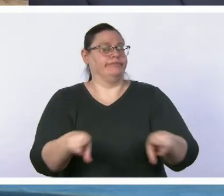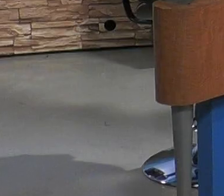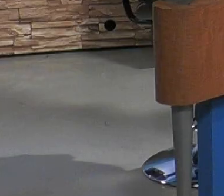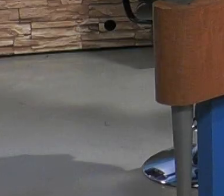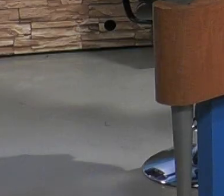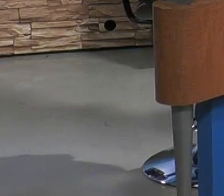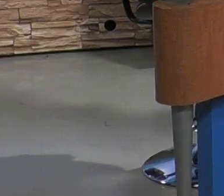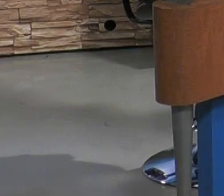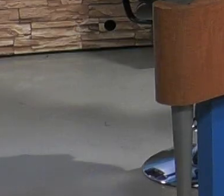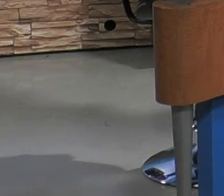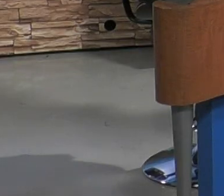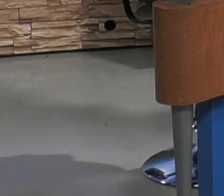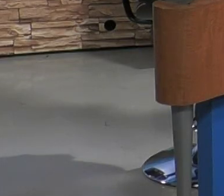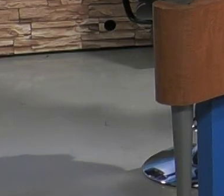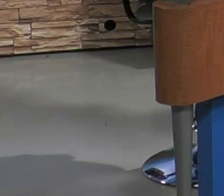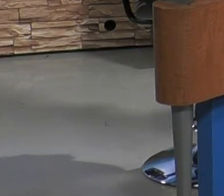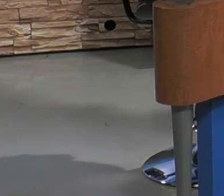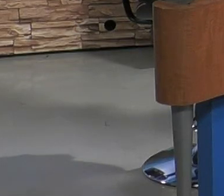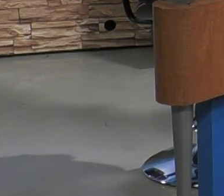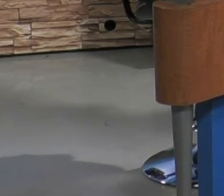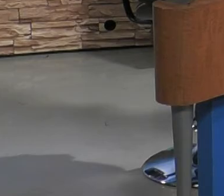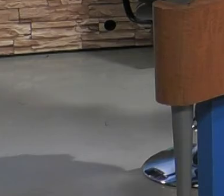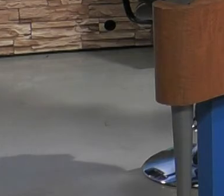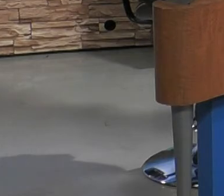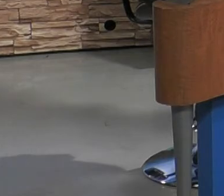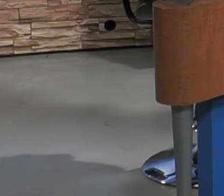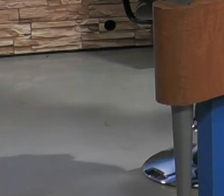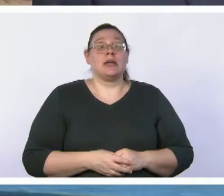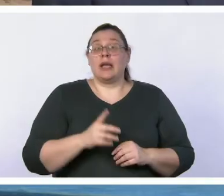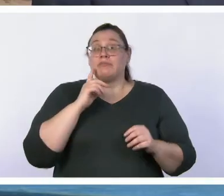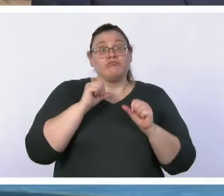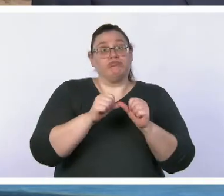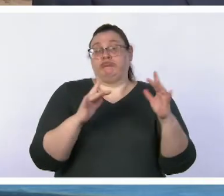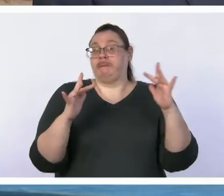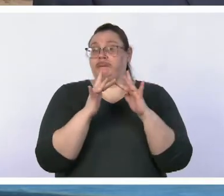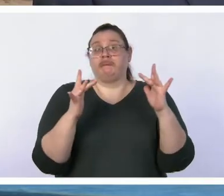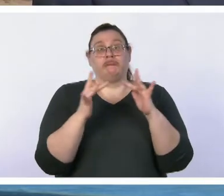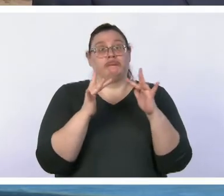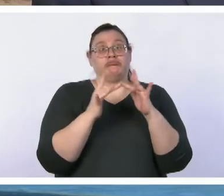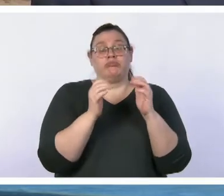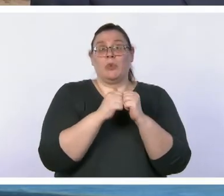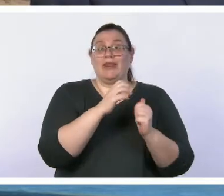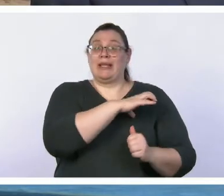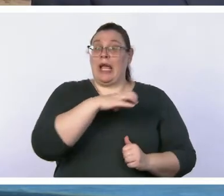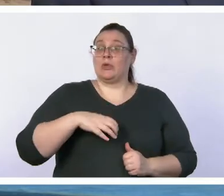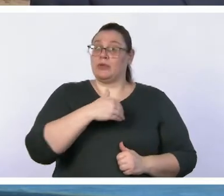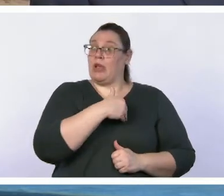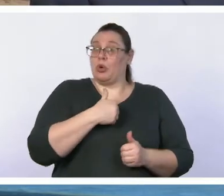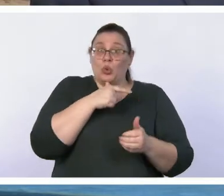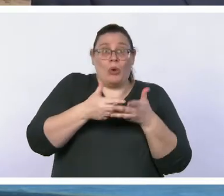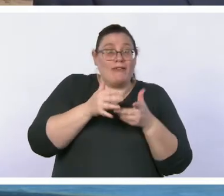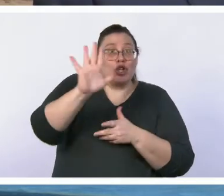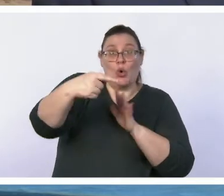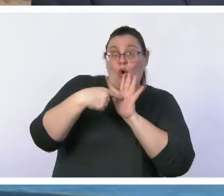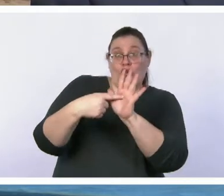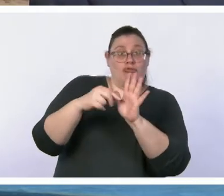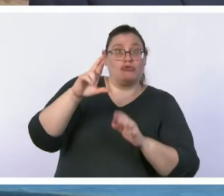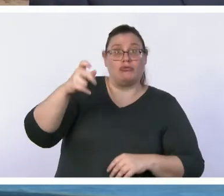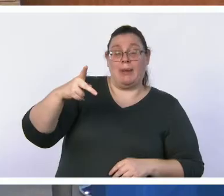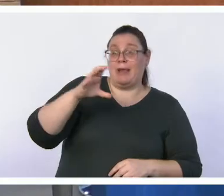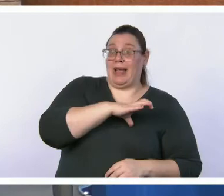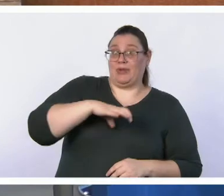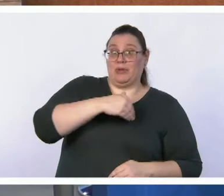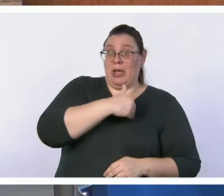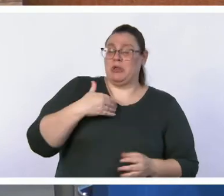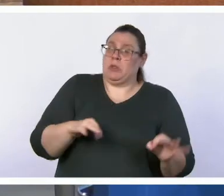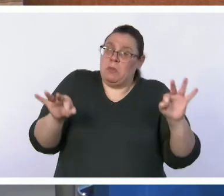way. And I think staying in touch with their respective council members is an important part